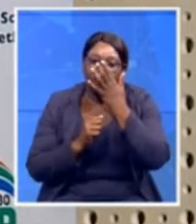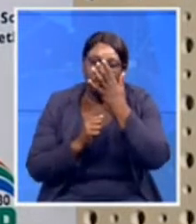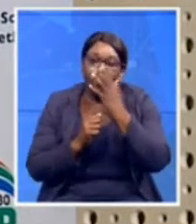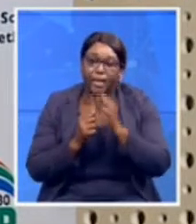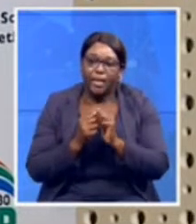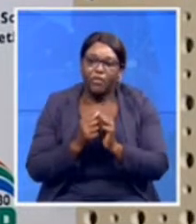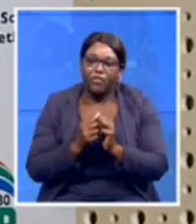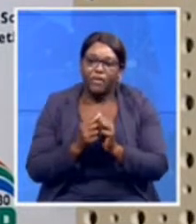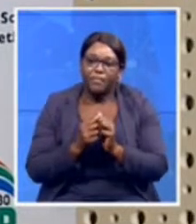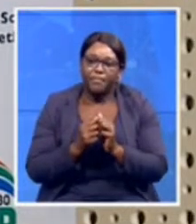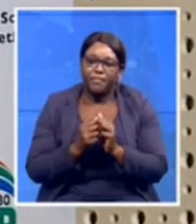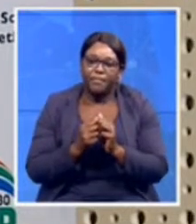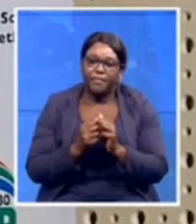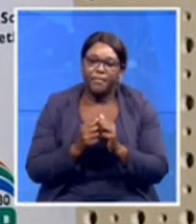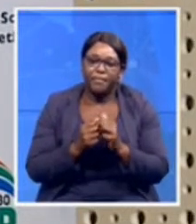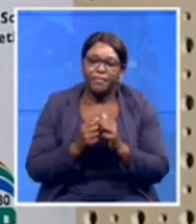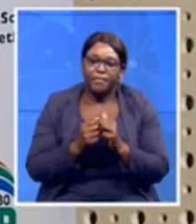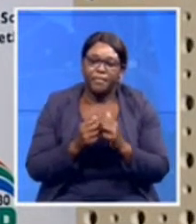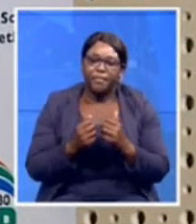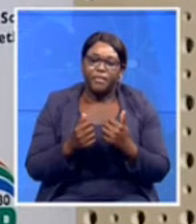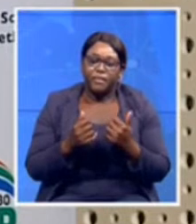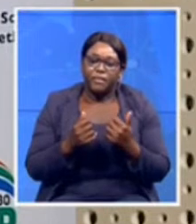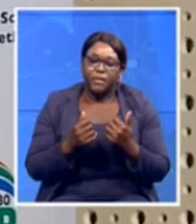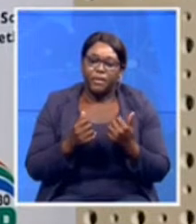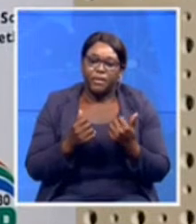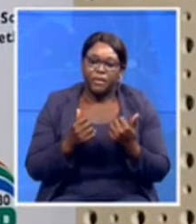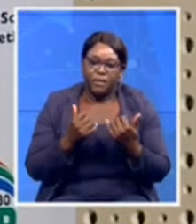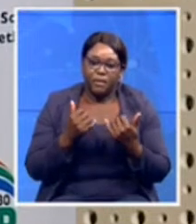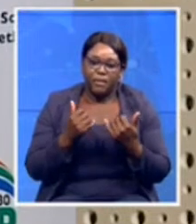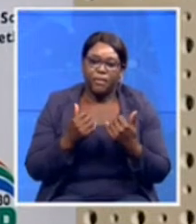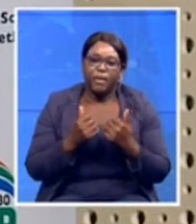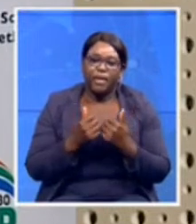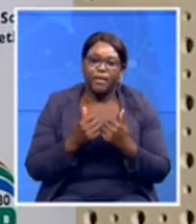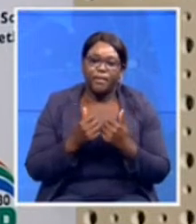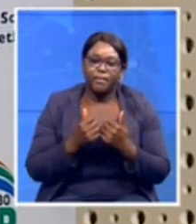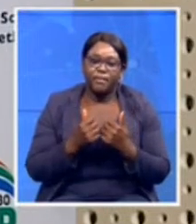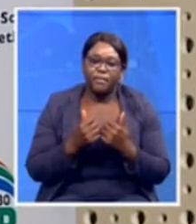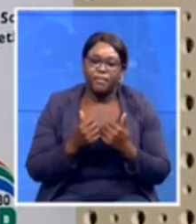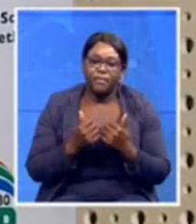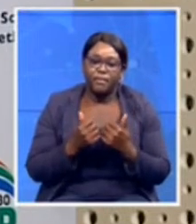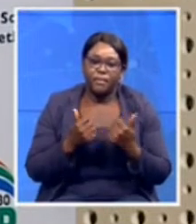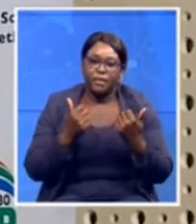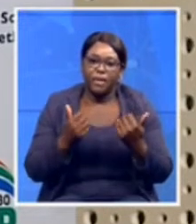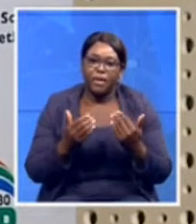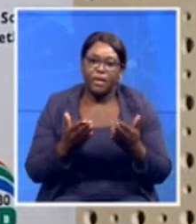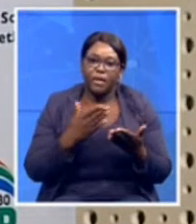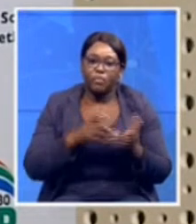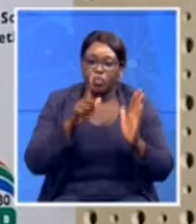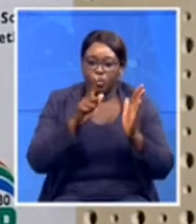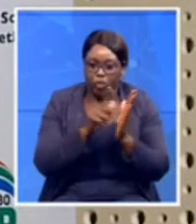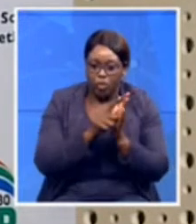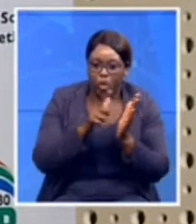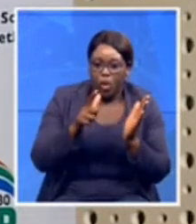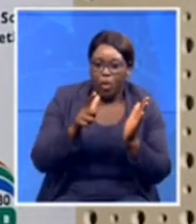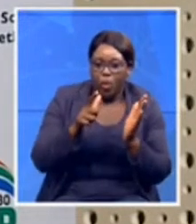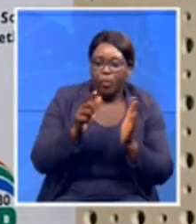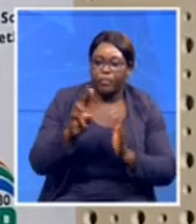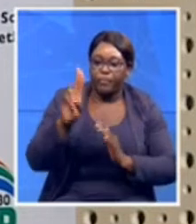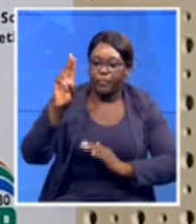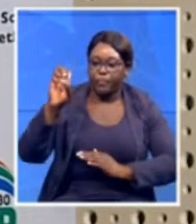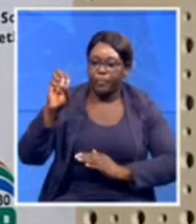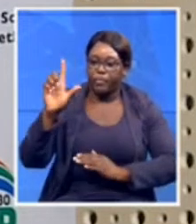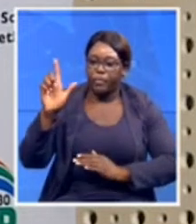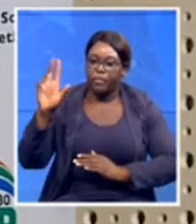done since the Act came into law in 2019? There are regulations that are currently